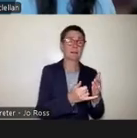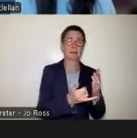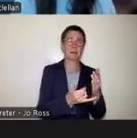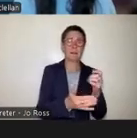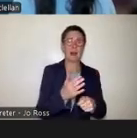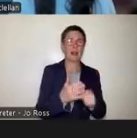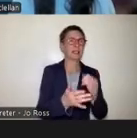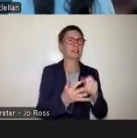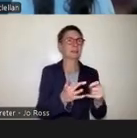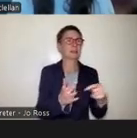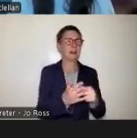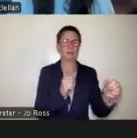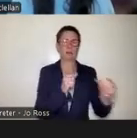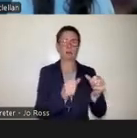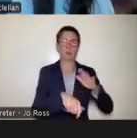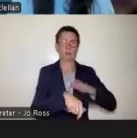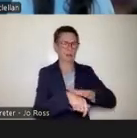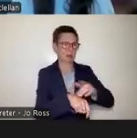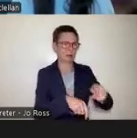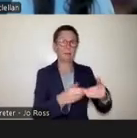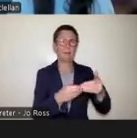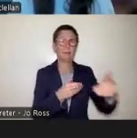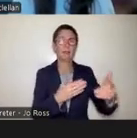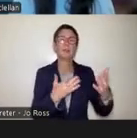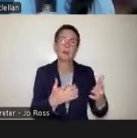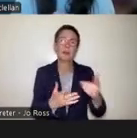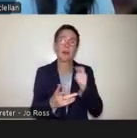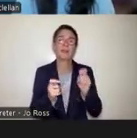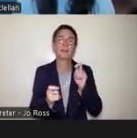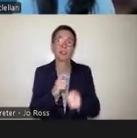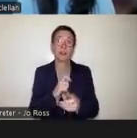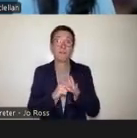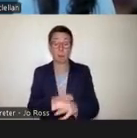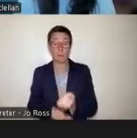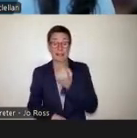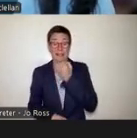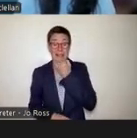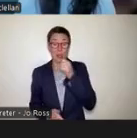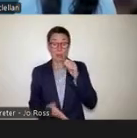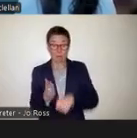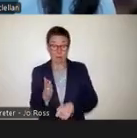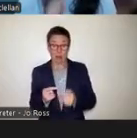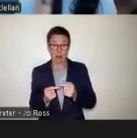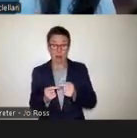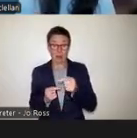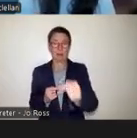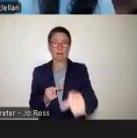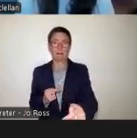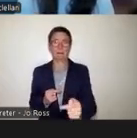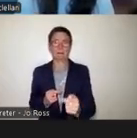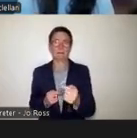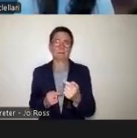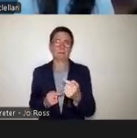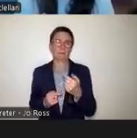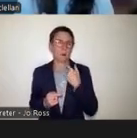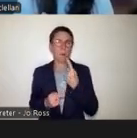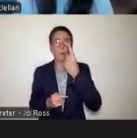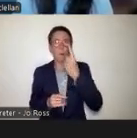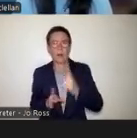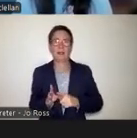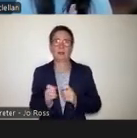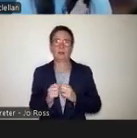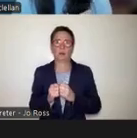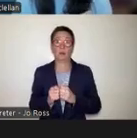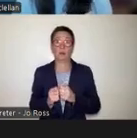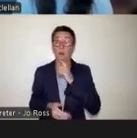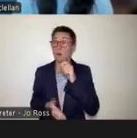month or two. But now what they've changed it to is that from the date that you buy that ticket, it lasts for 365 days. So if you